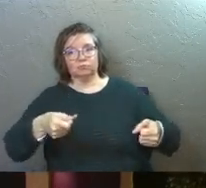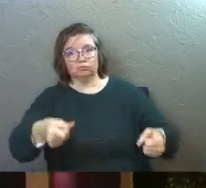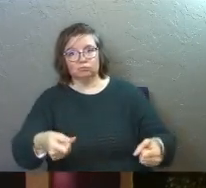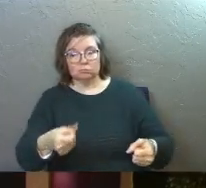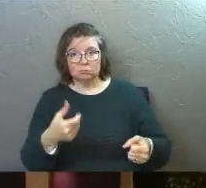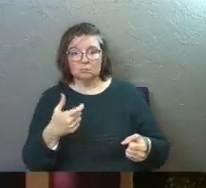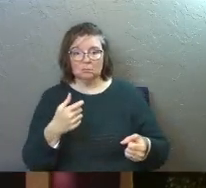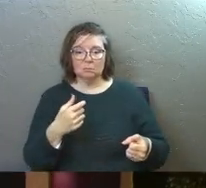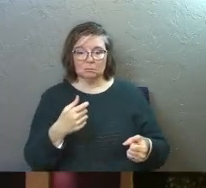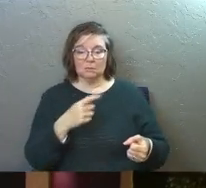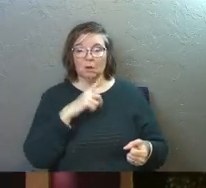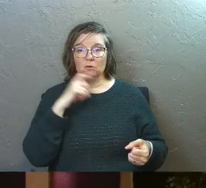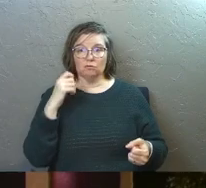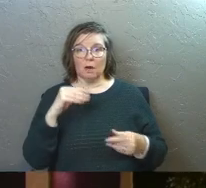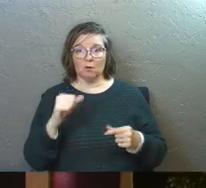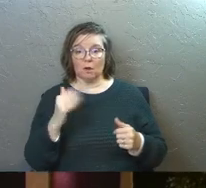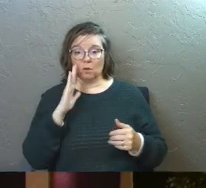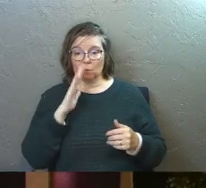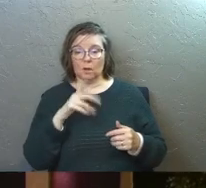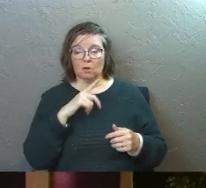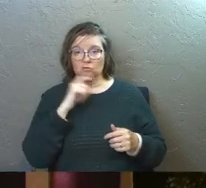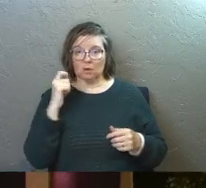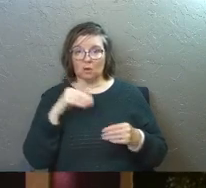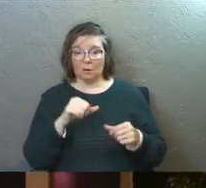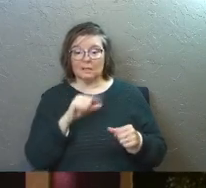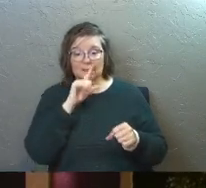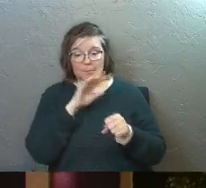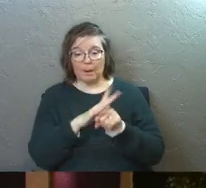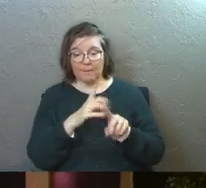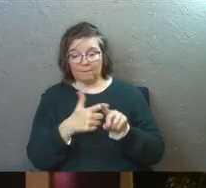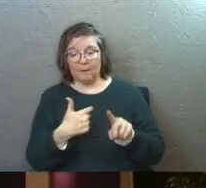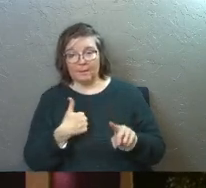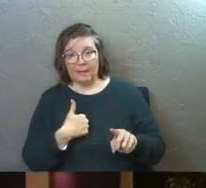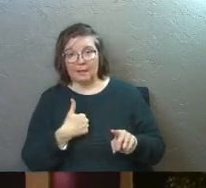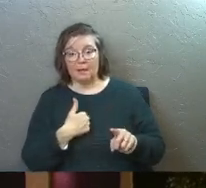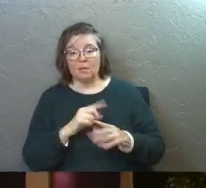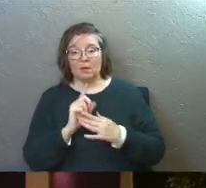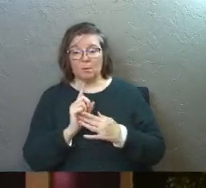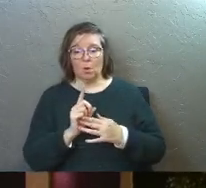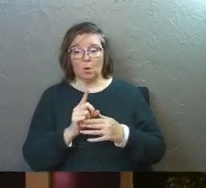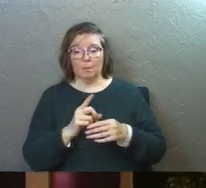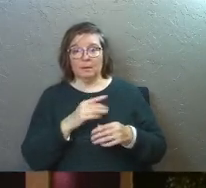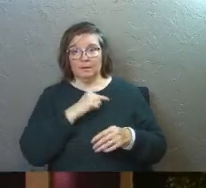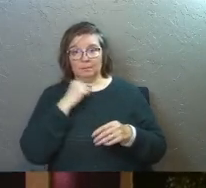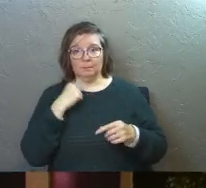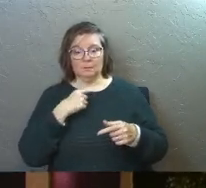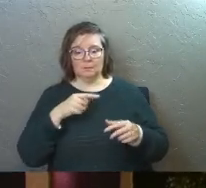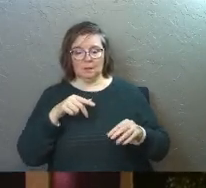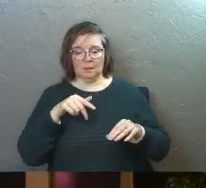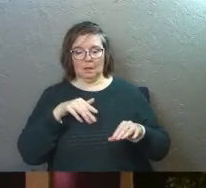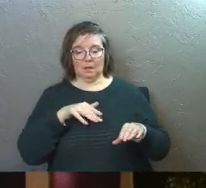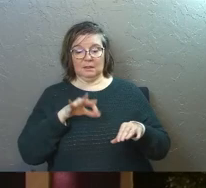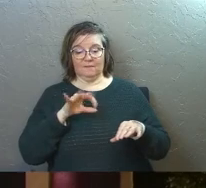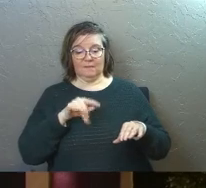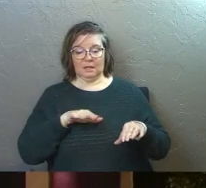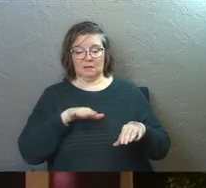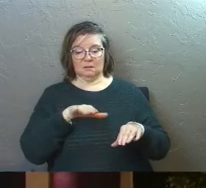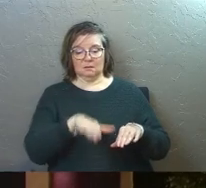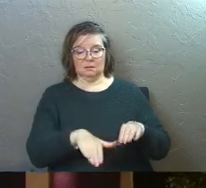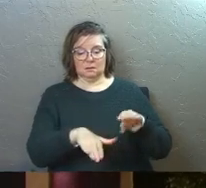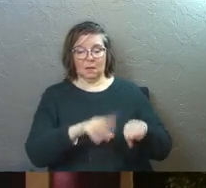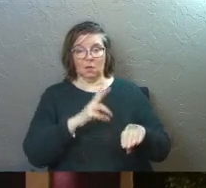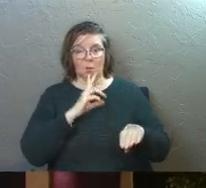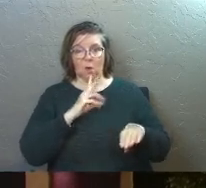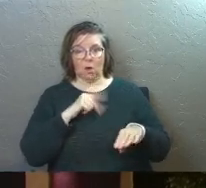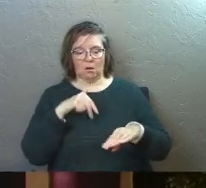River dry ground. You're going to walk across dry ground. It's a promise for me, okay? The moment that the priests were holding the ark, their feet hit the water, it's going to split, and all